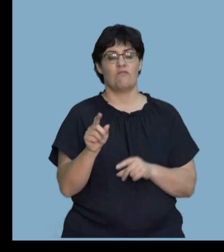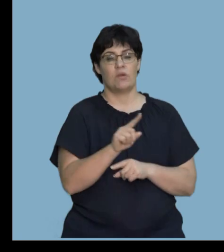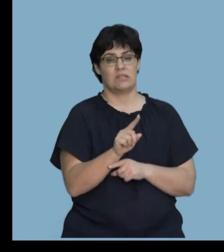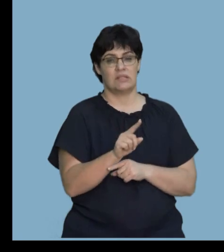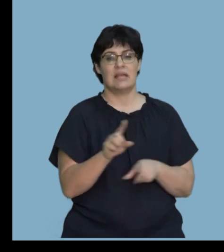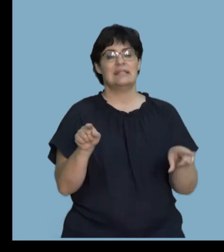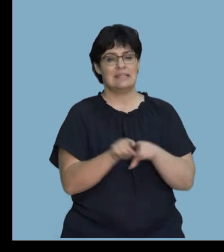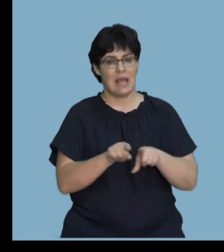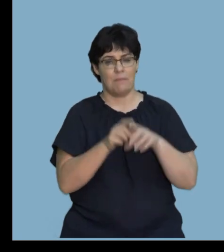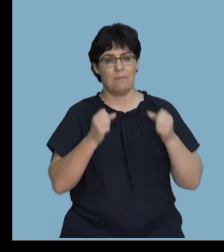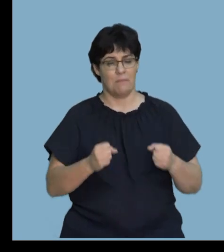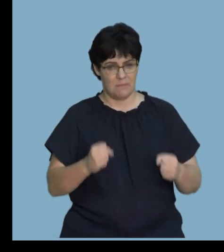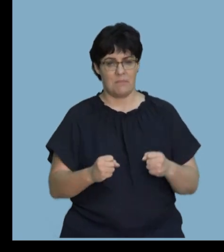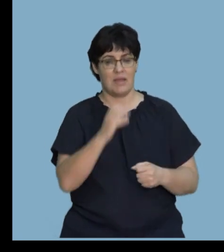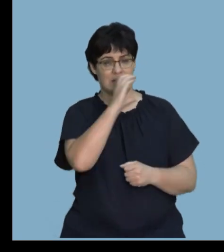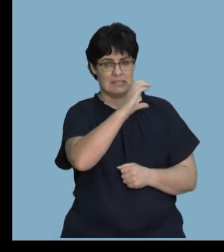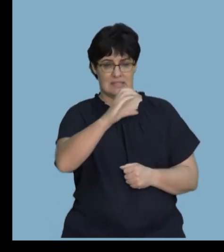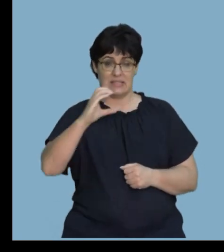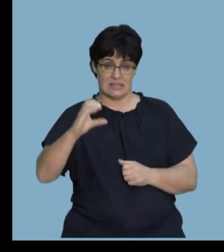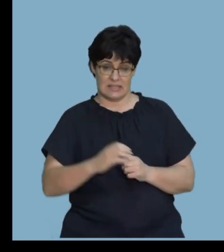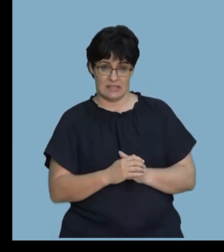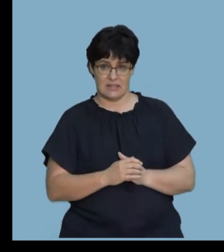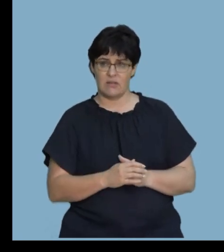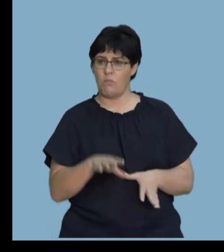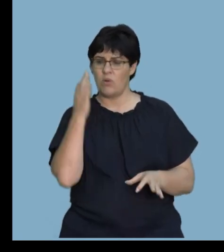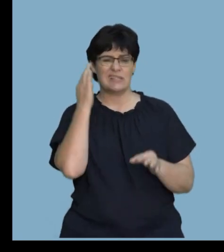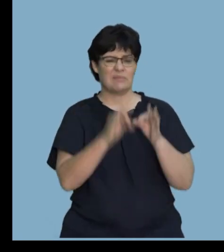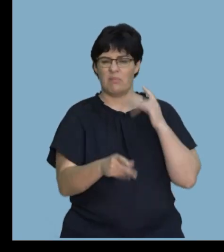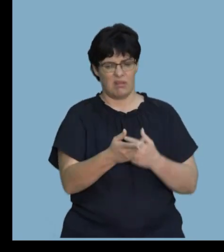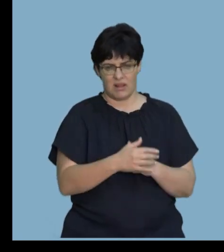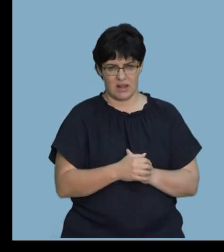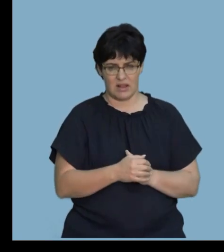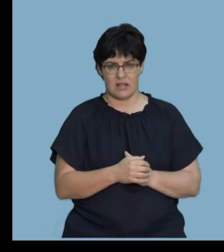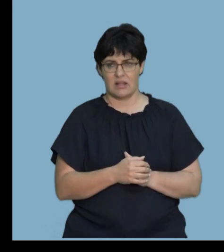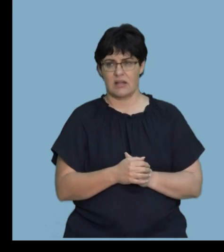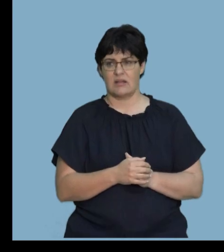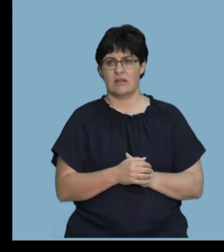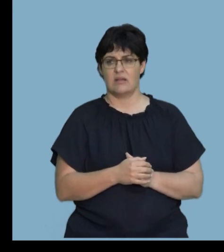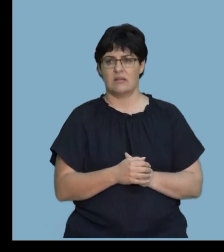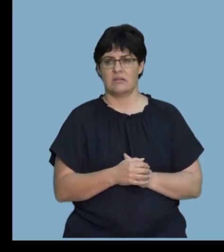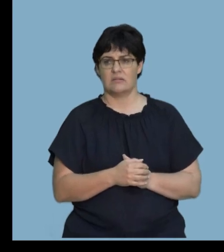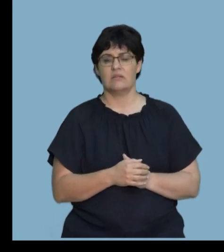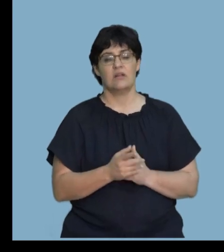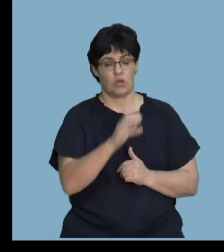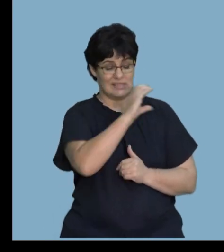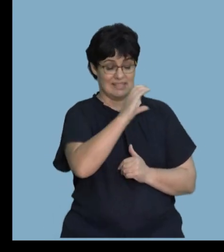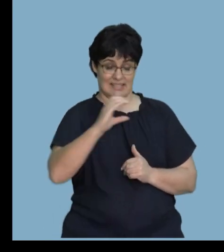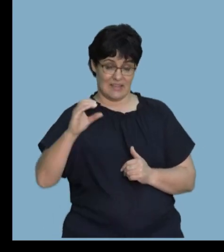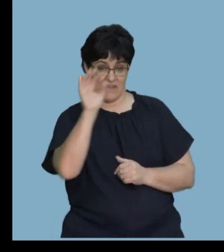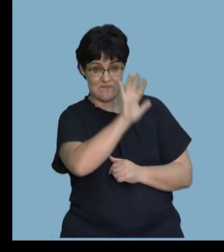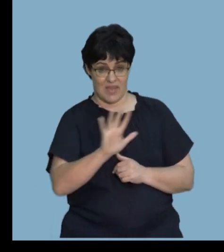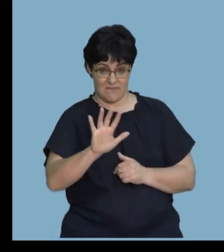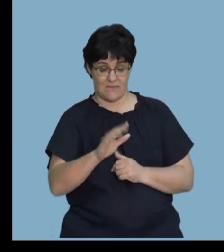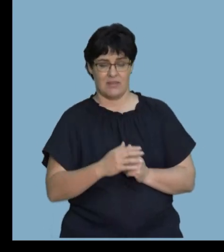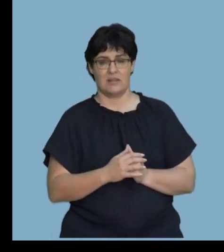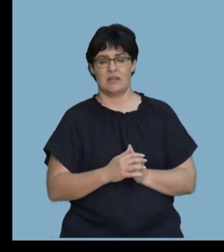carbon atoms, okay? The simplest one that comes to mind, okay? With same number of hydrogen atoms, and then we